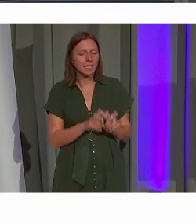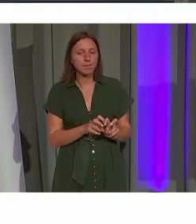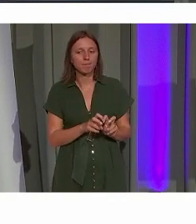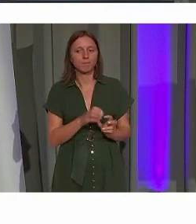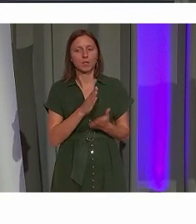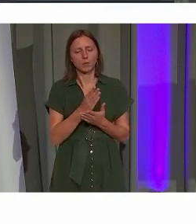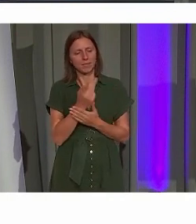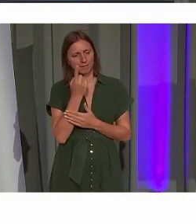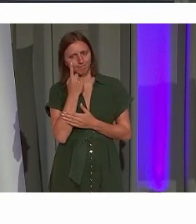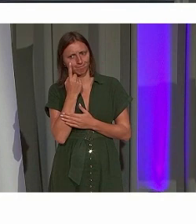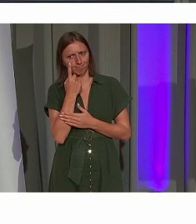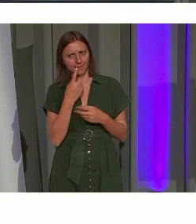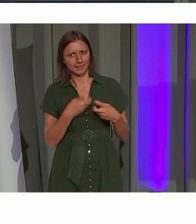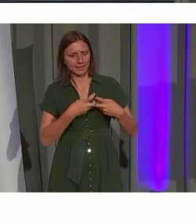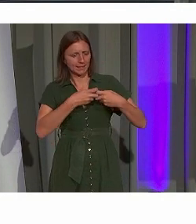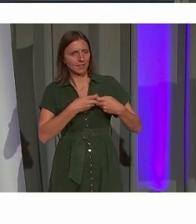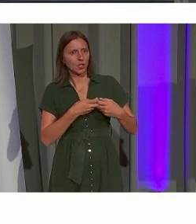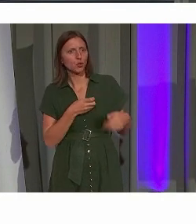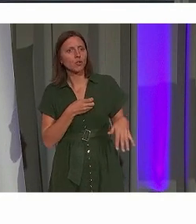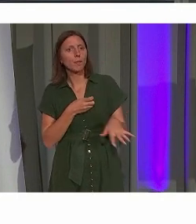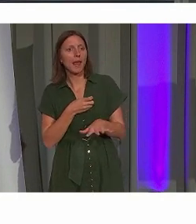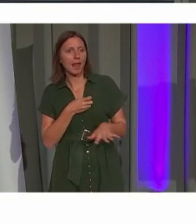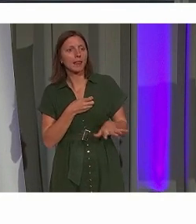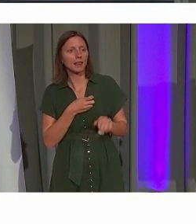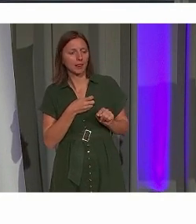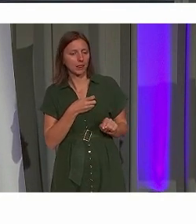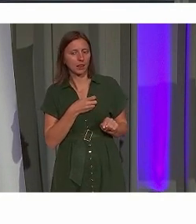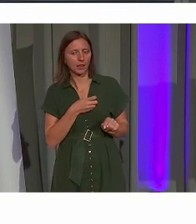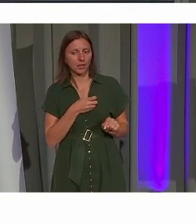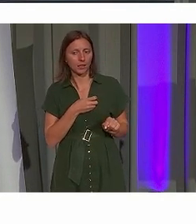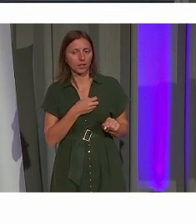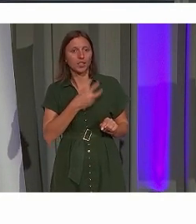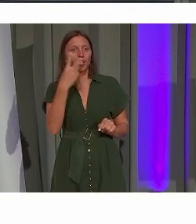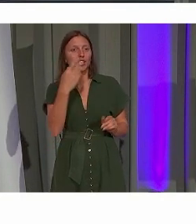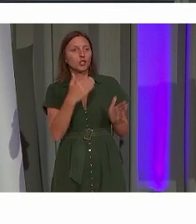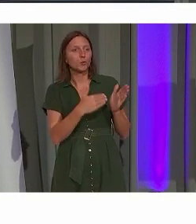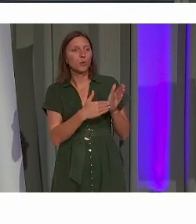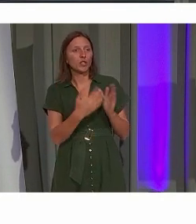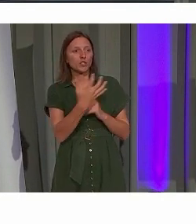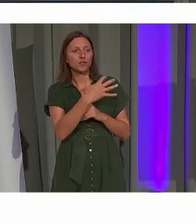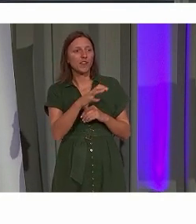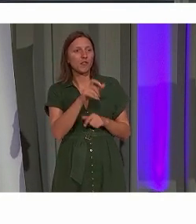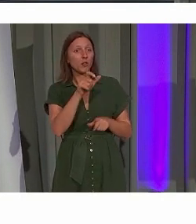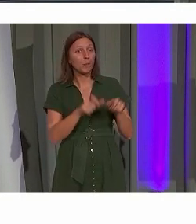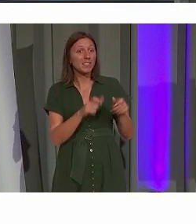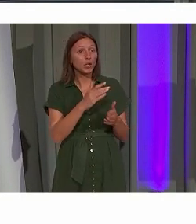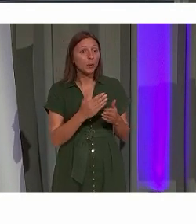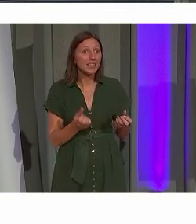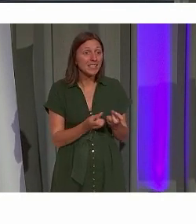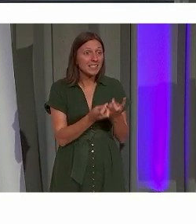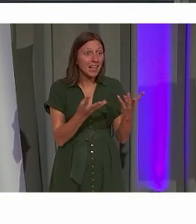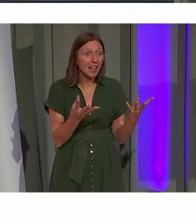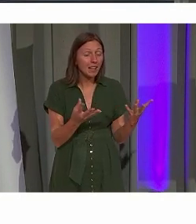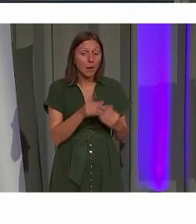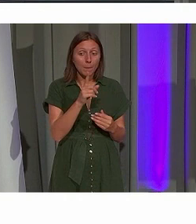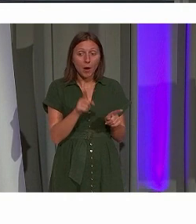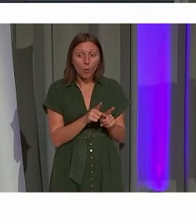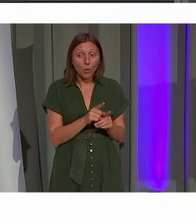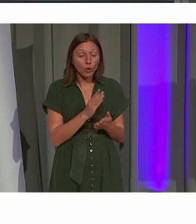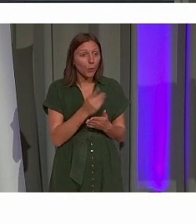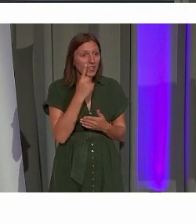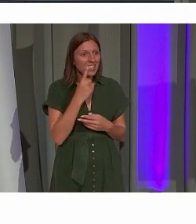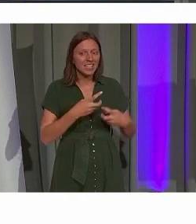study. We looked into the square of the station. We did not only